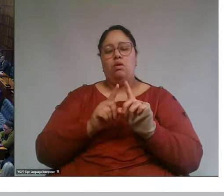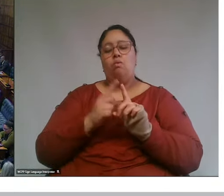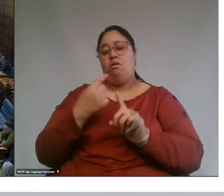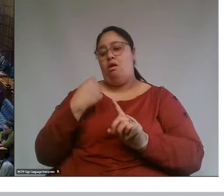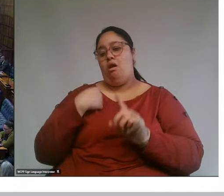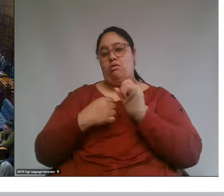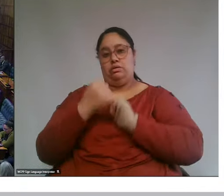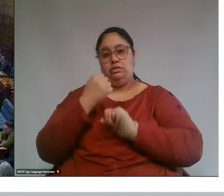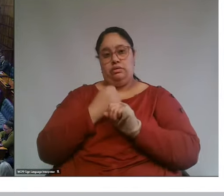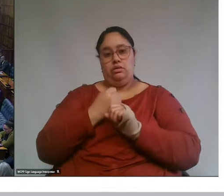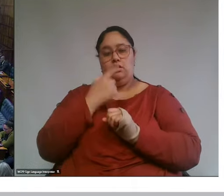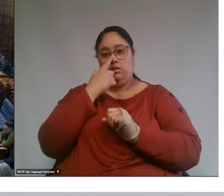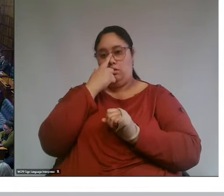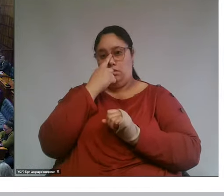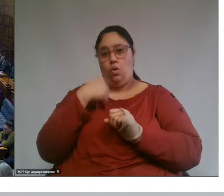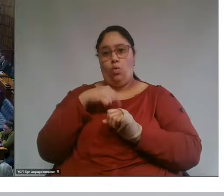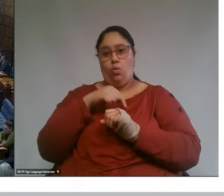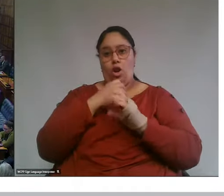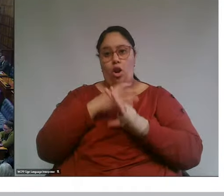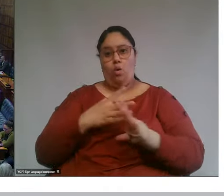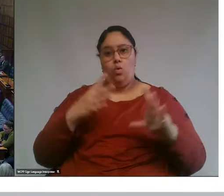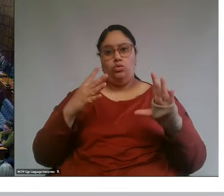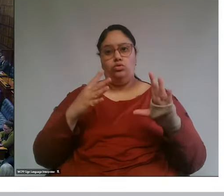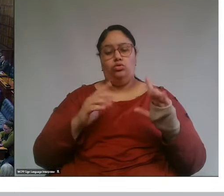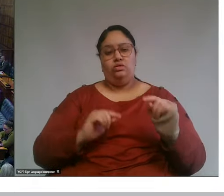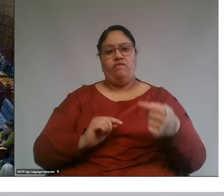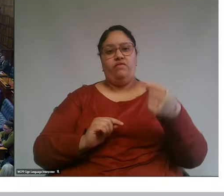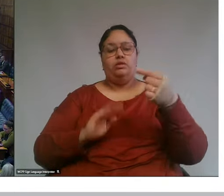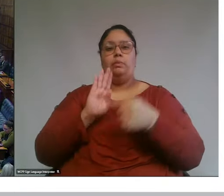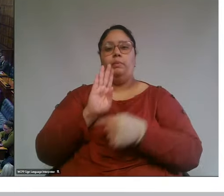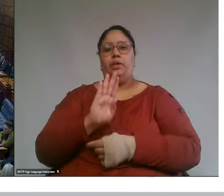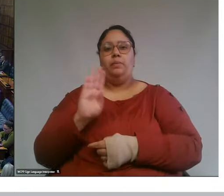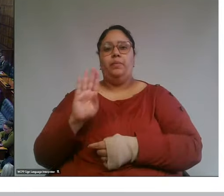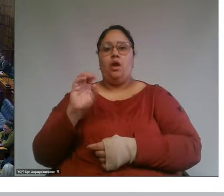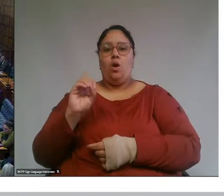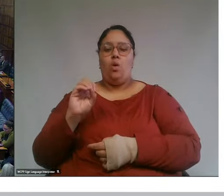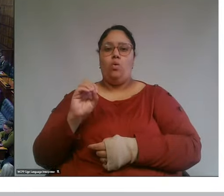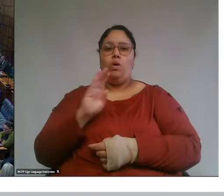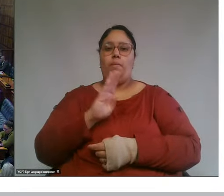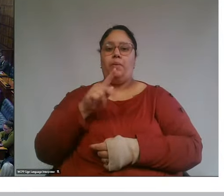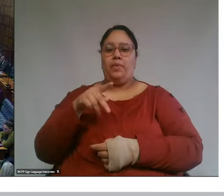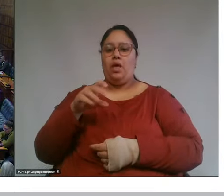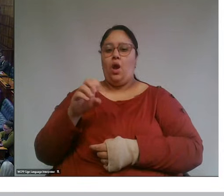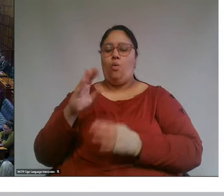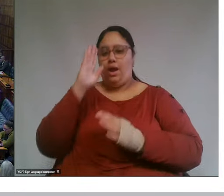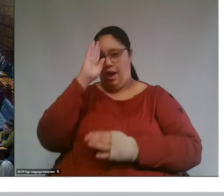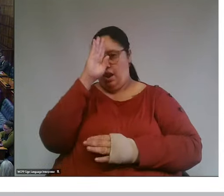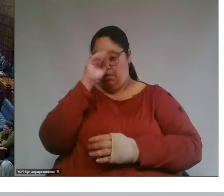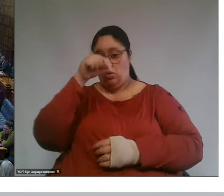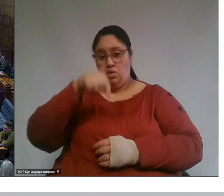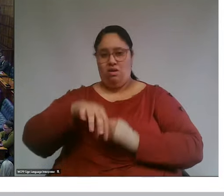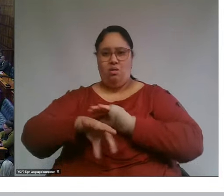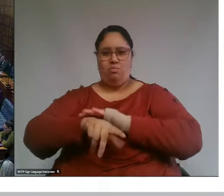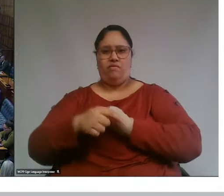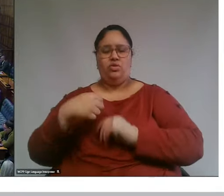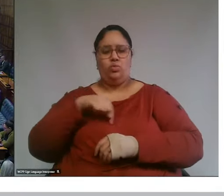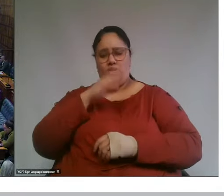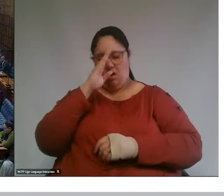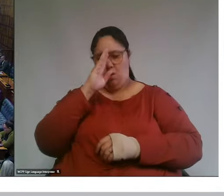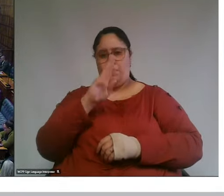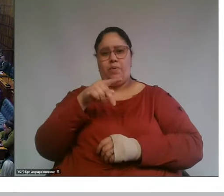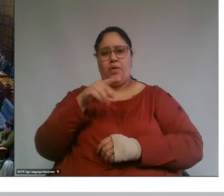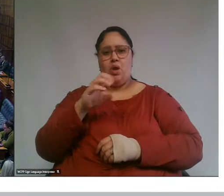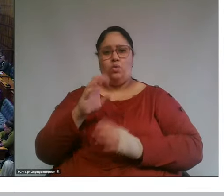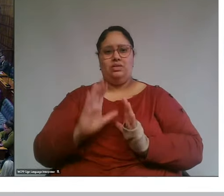last year we launched the first BP Academy so in this particular Province we know the BP sectors